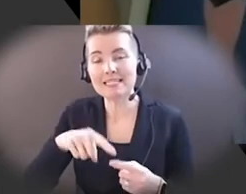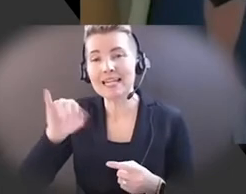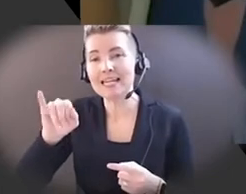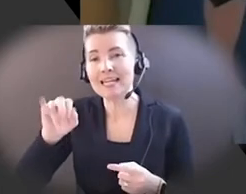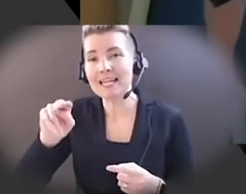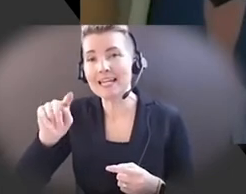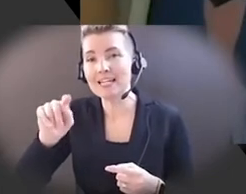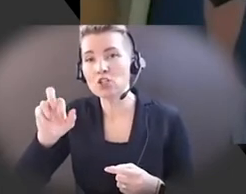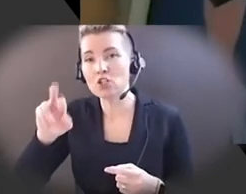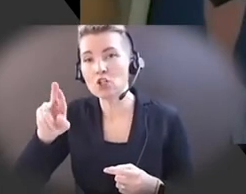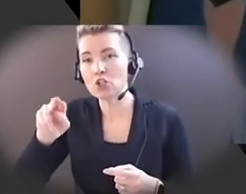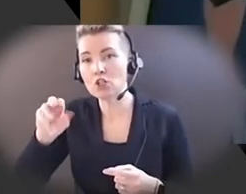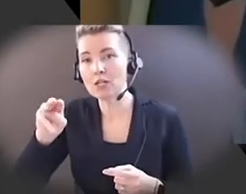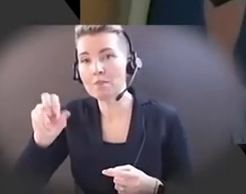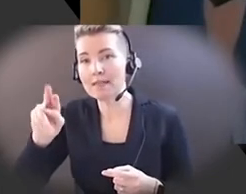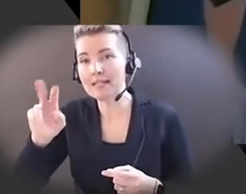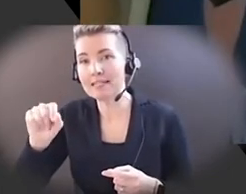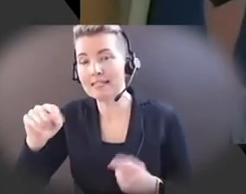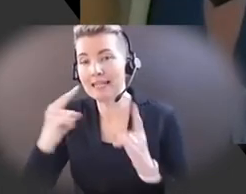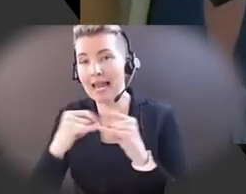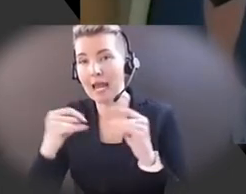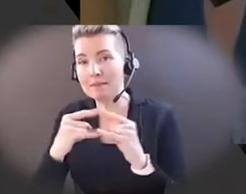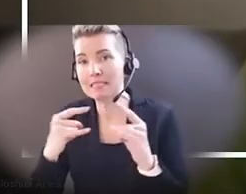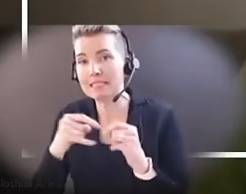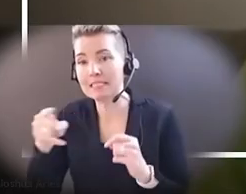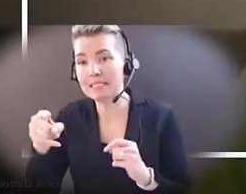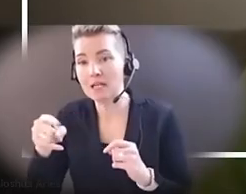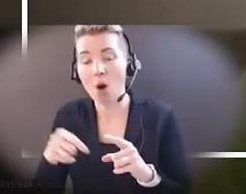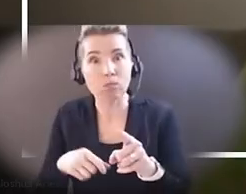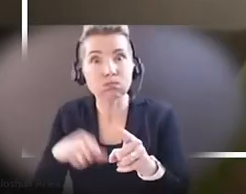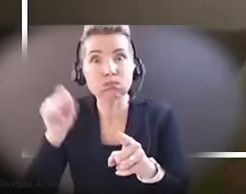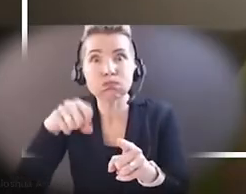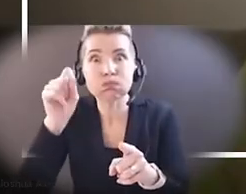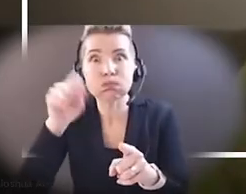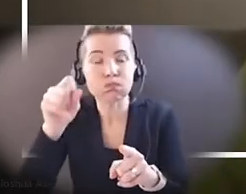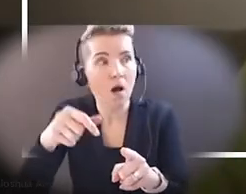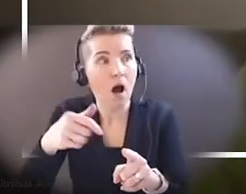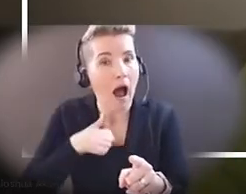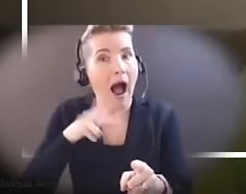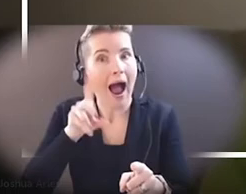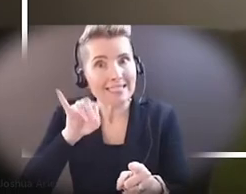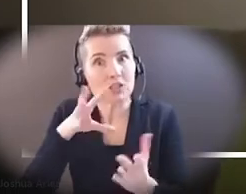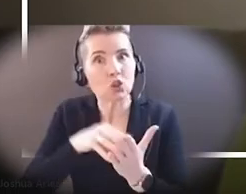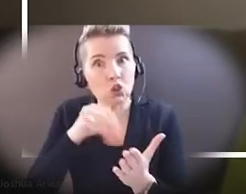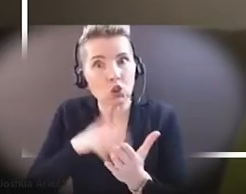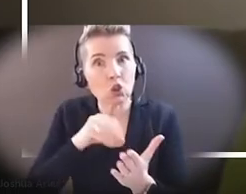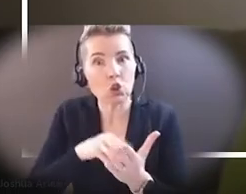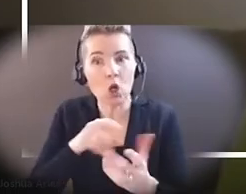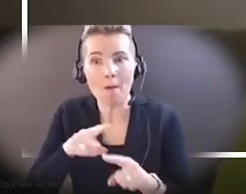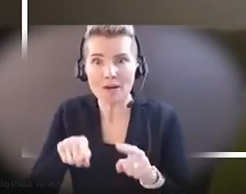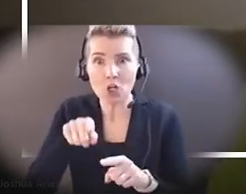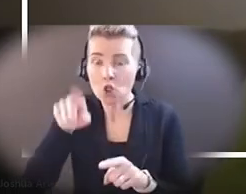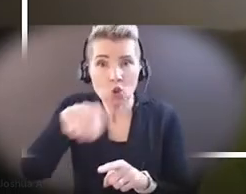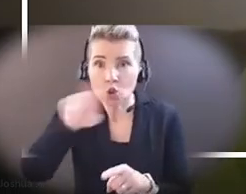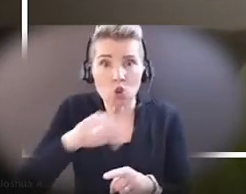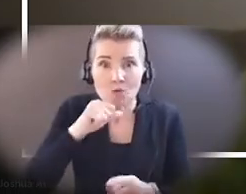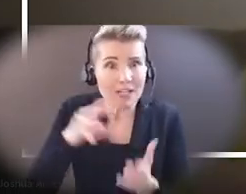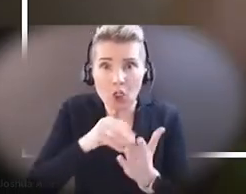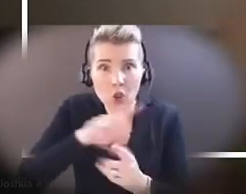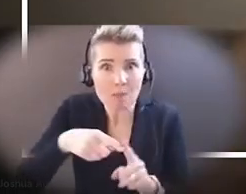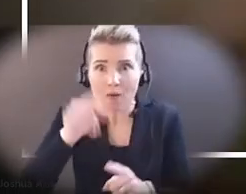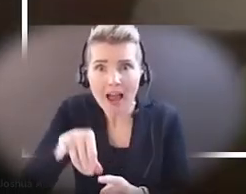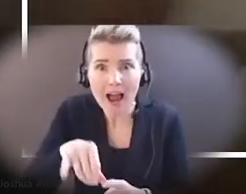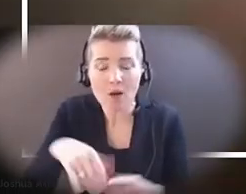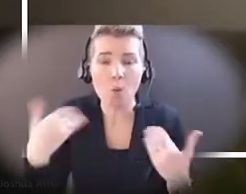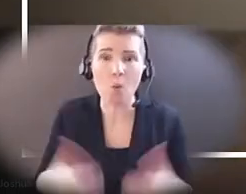yeah, I think, that's nuts, right? Yeah. It's crazy. Like, yeah, I remember definitely learning about that stuff, but then apparently you guys didn't actually learn it at all. That's crazy. I guess there was